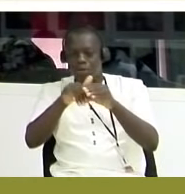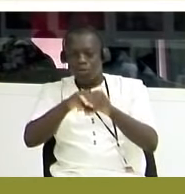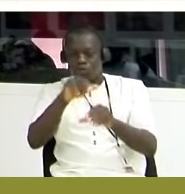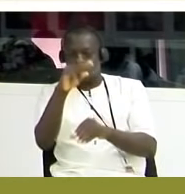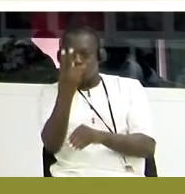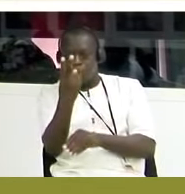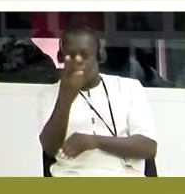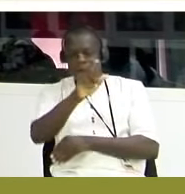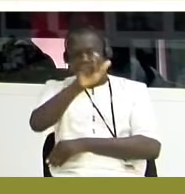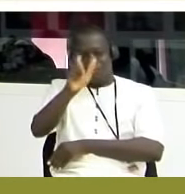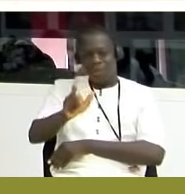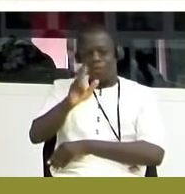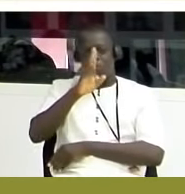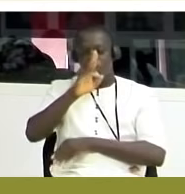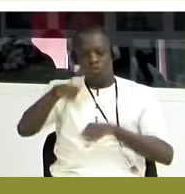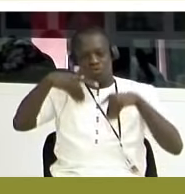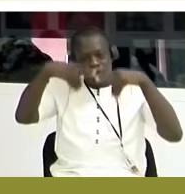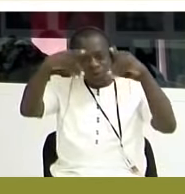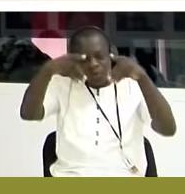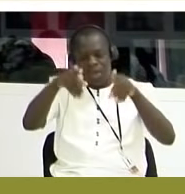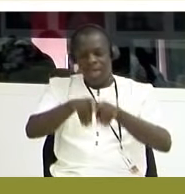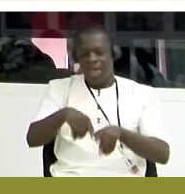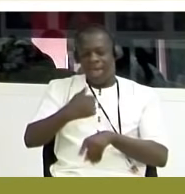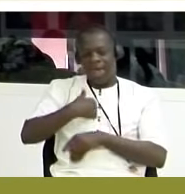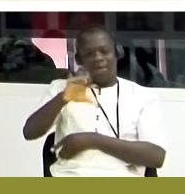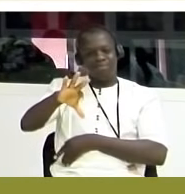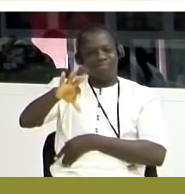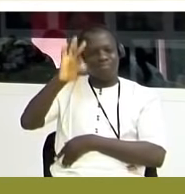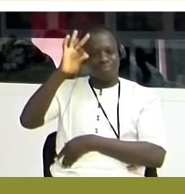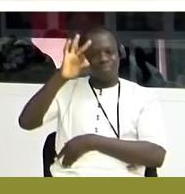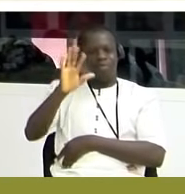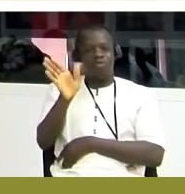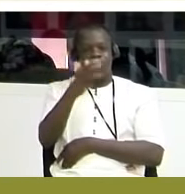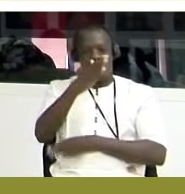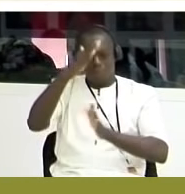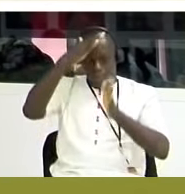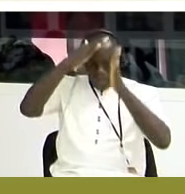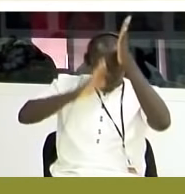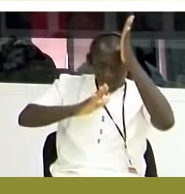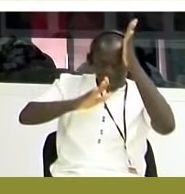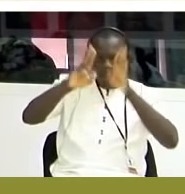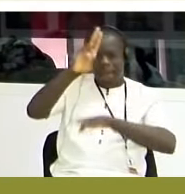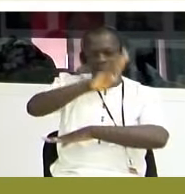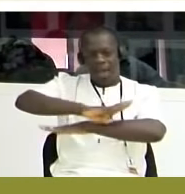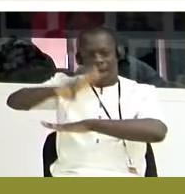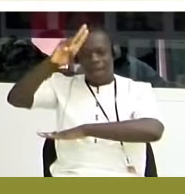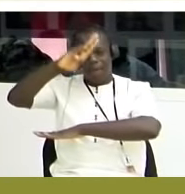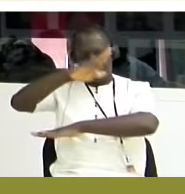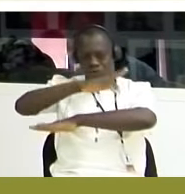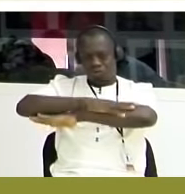successful, and I decided to go to the military high school.